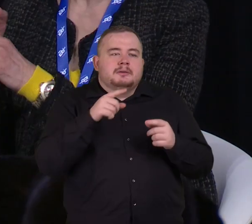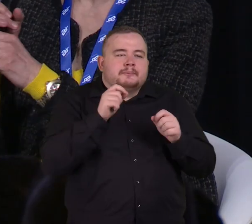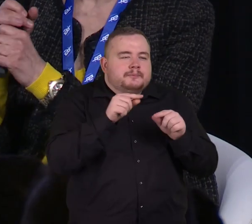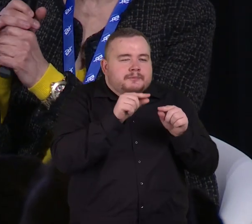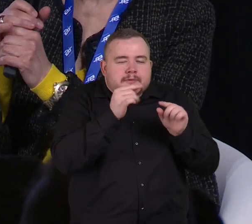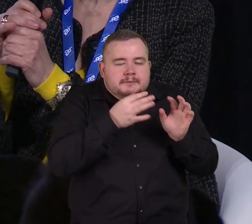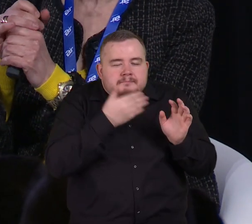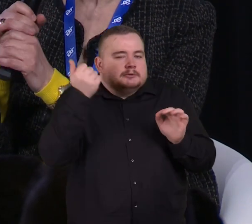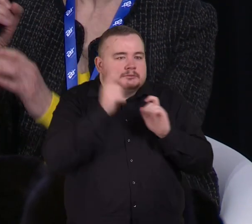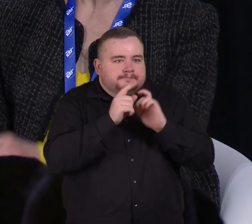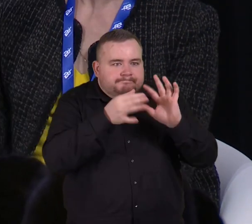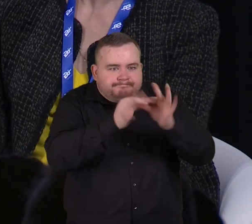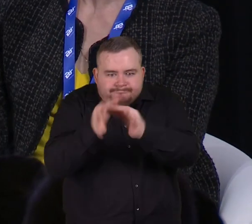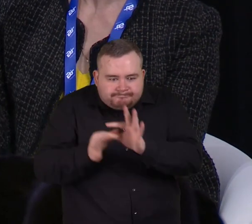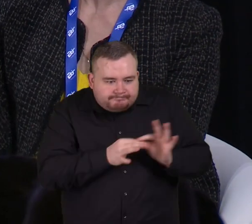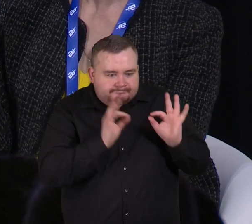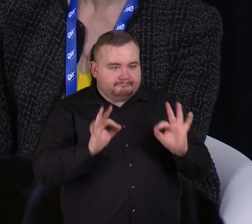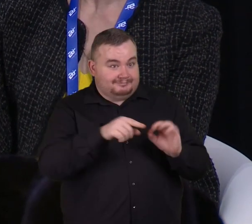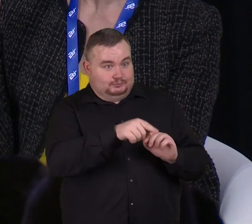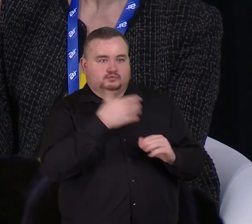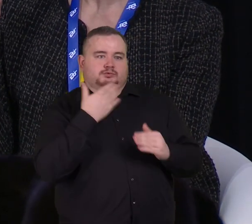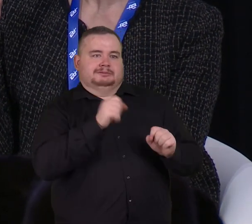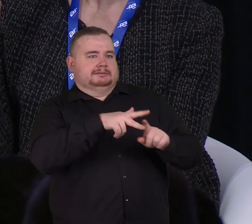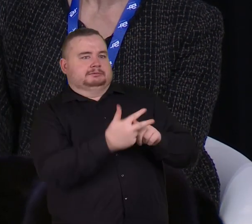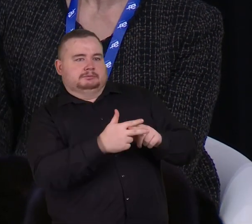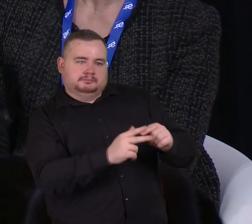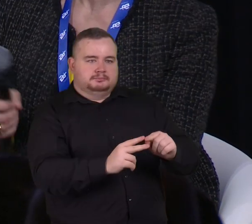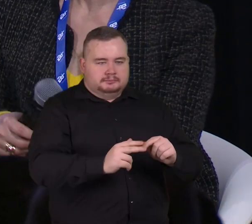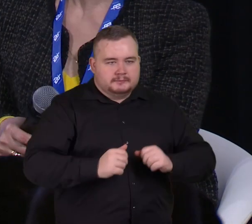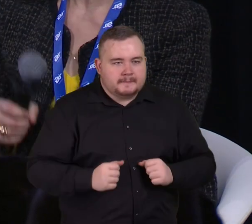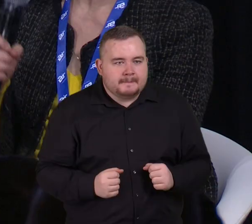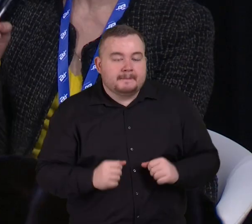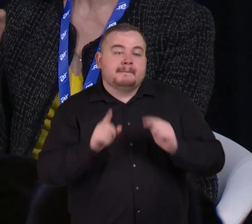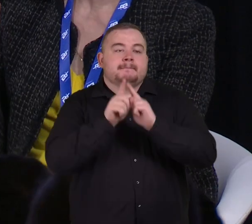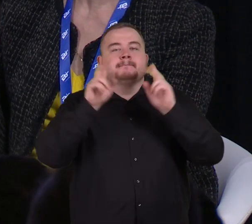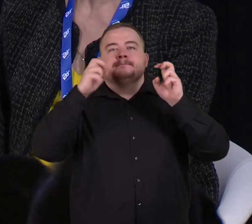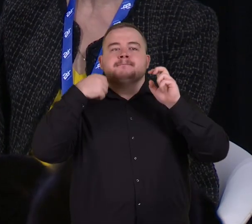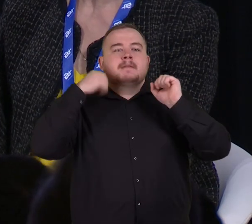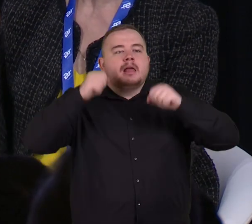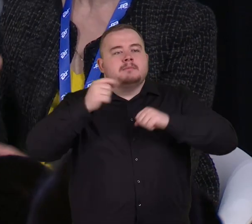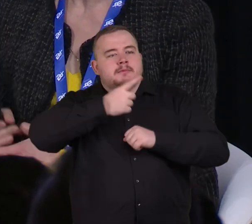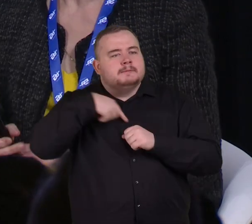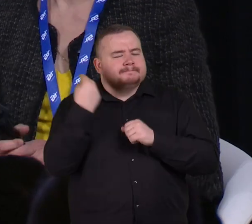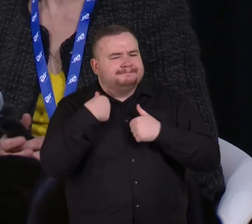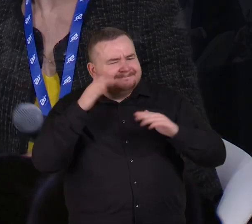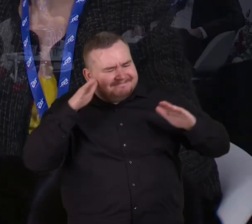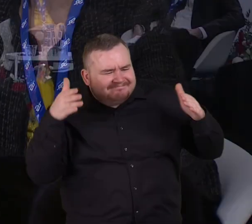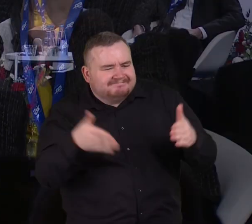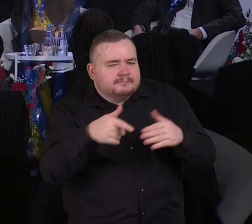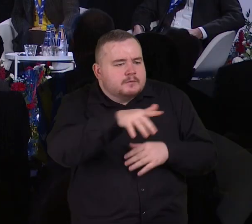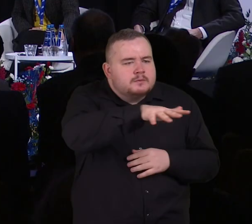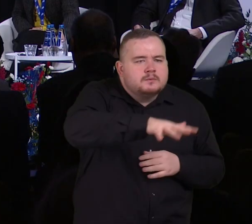targeting the local authorities that really need them. So let's say simplicity of the instrument. Exactly, simplification. Yeah, thank